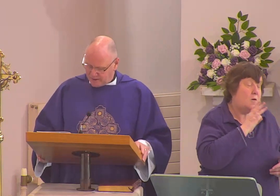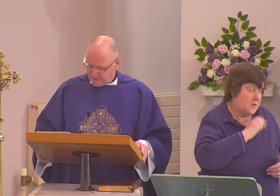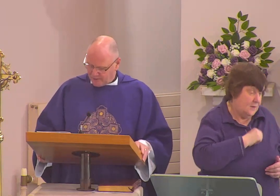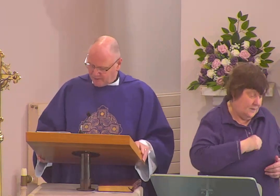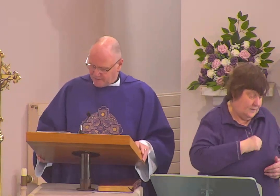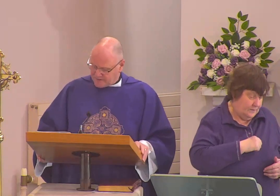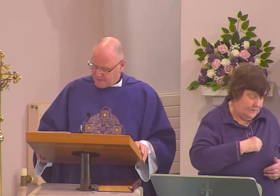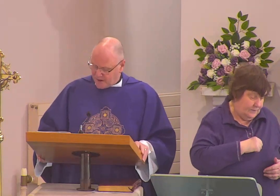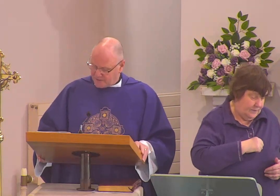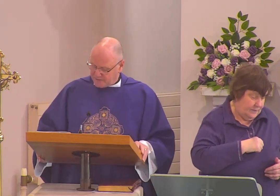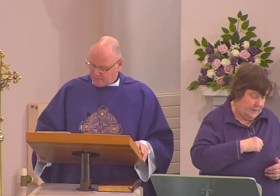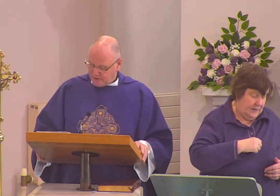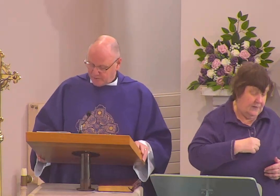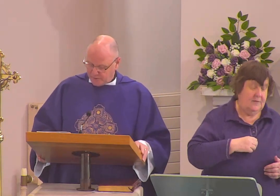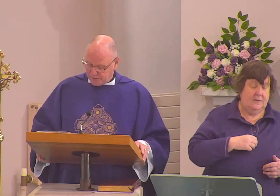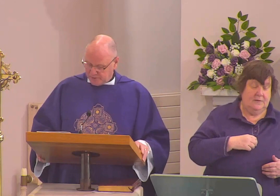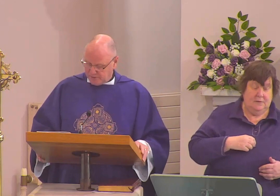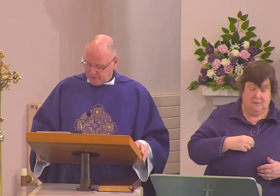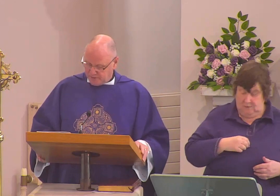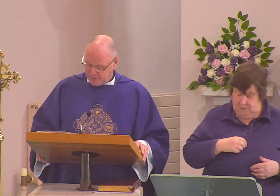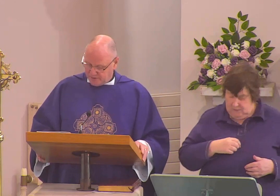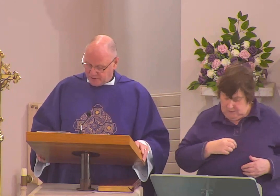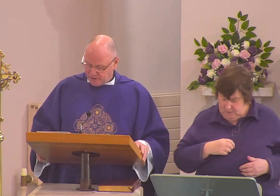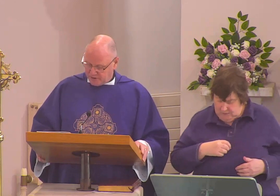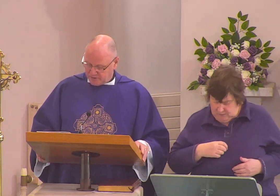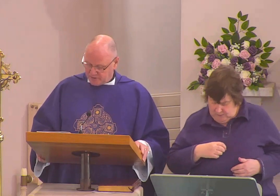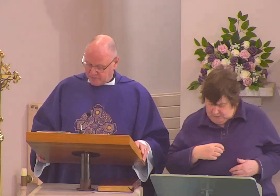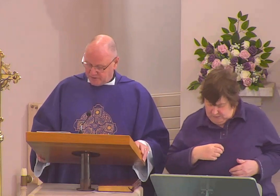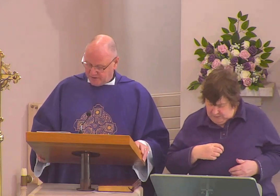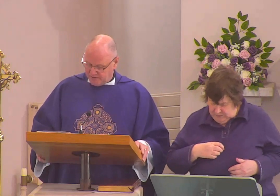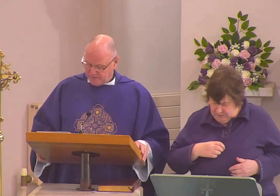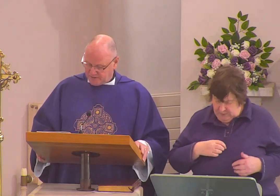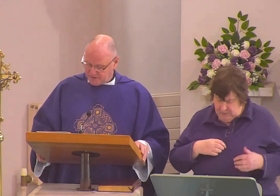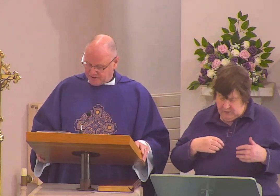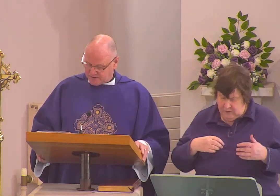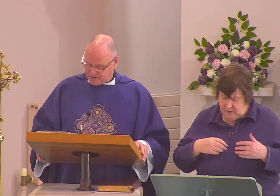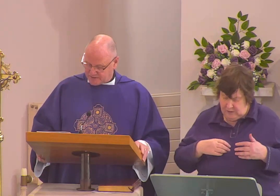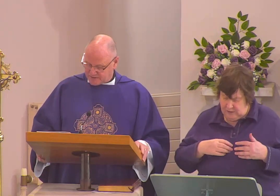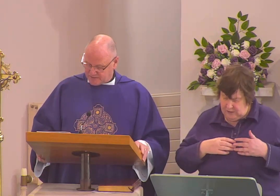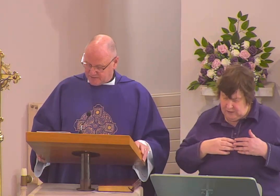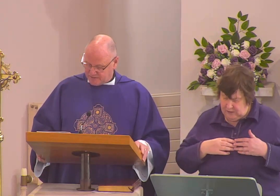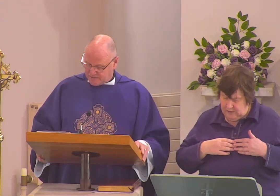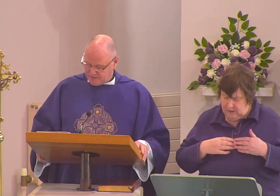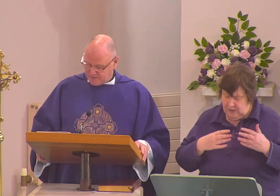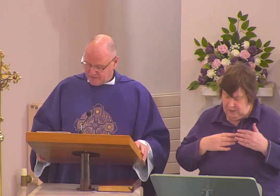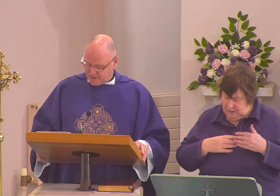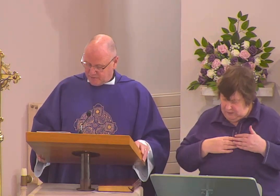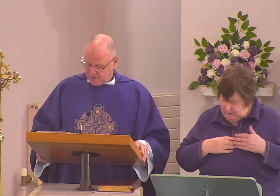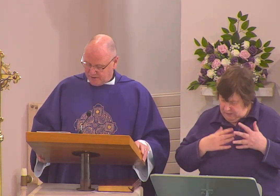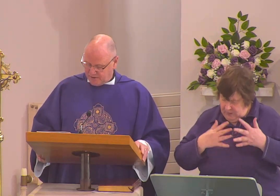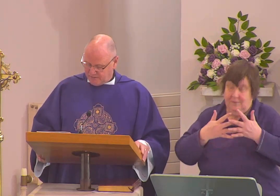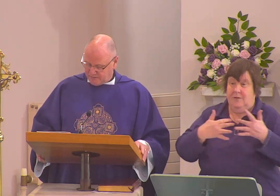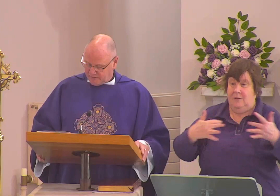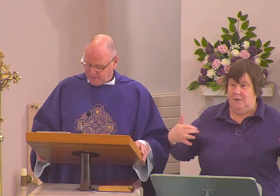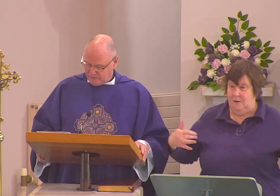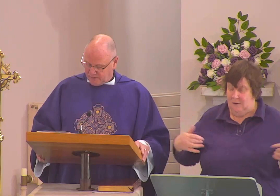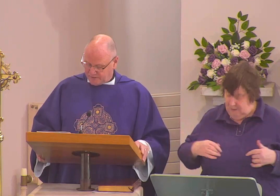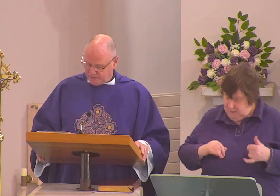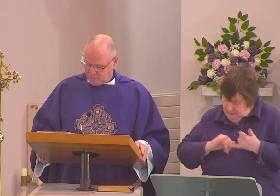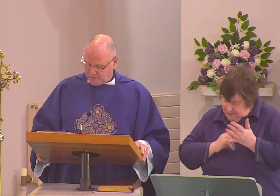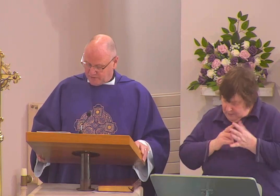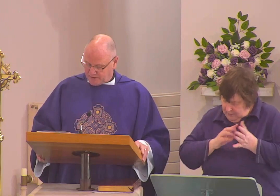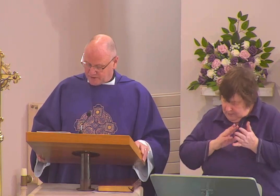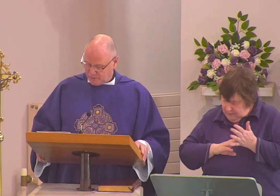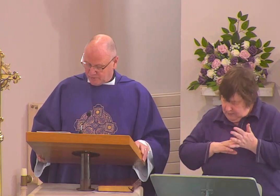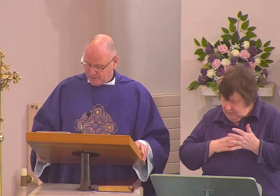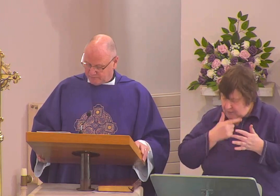Many of the Samaritan people in the town believed in Jesus. They believed of what the